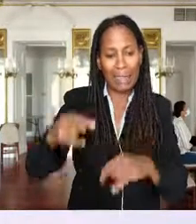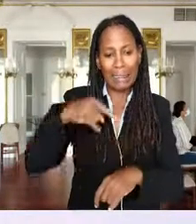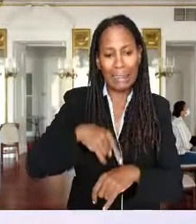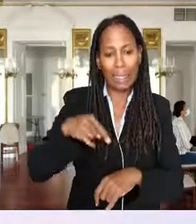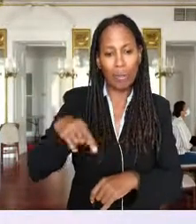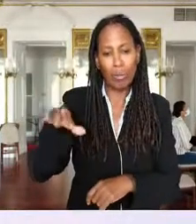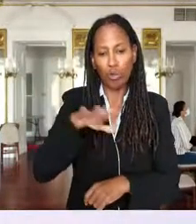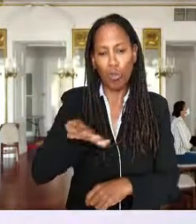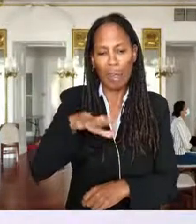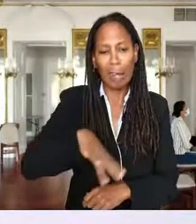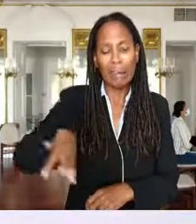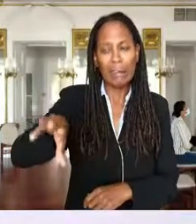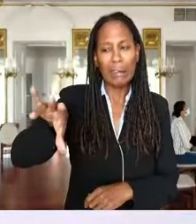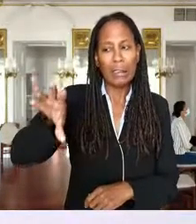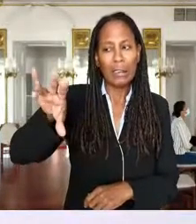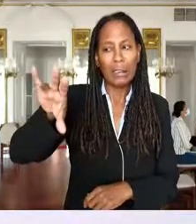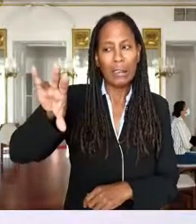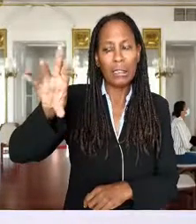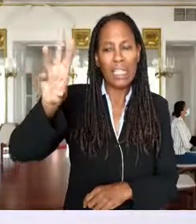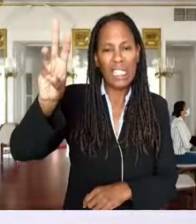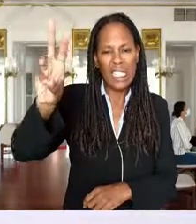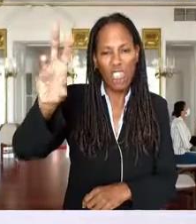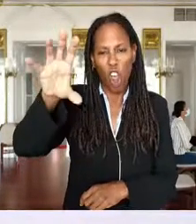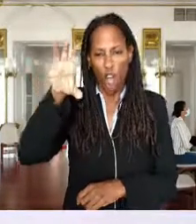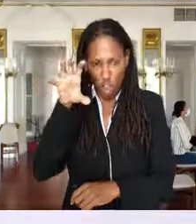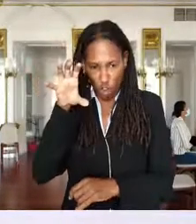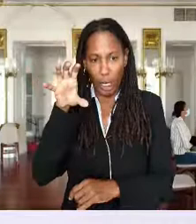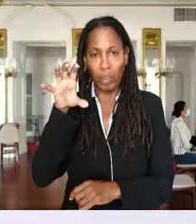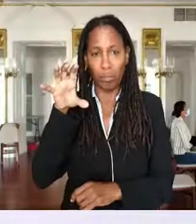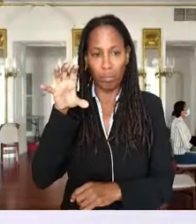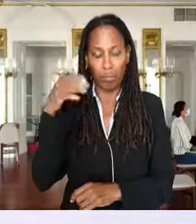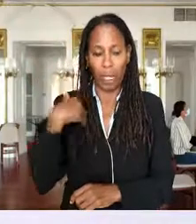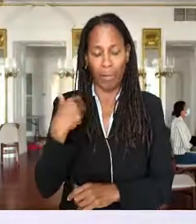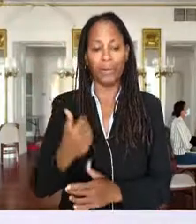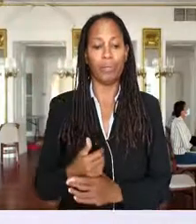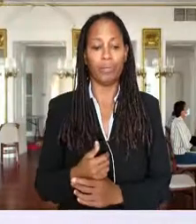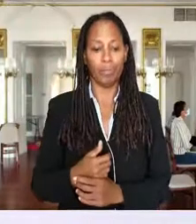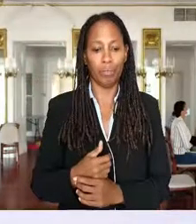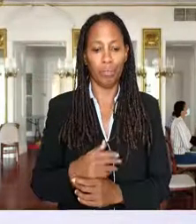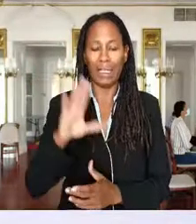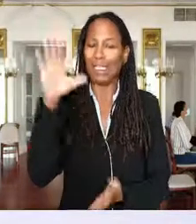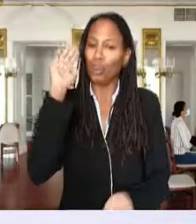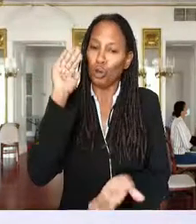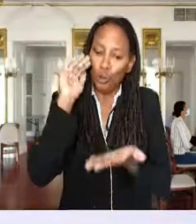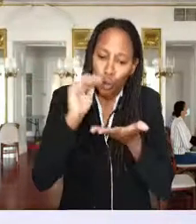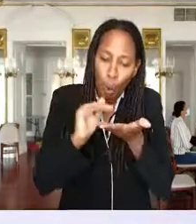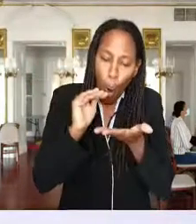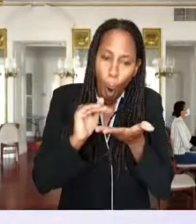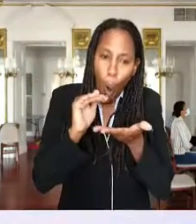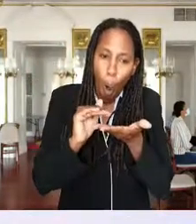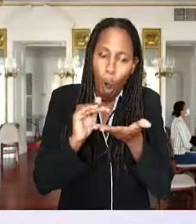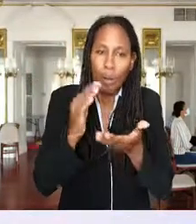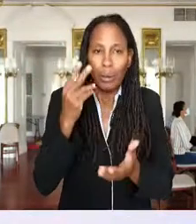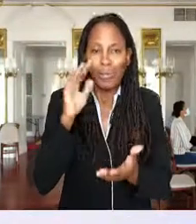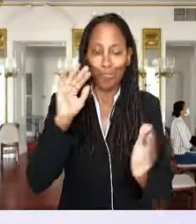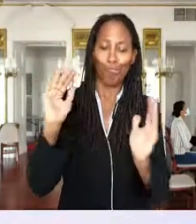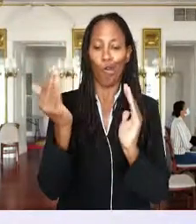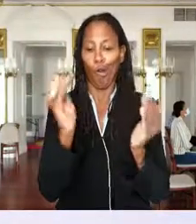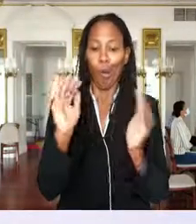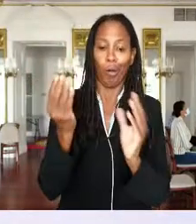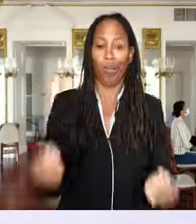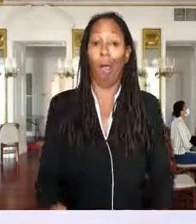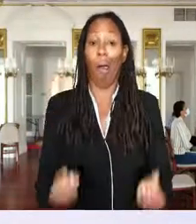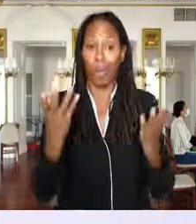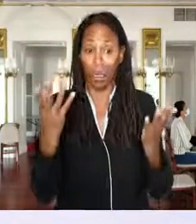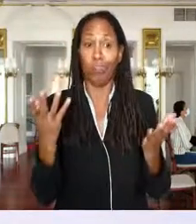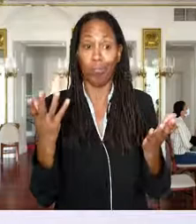and change that we had, 600 applications that we had. Okay. But that's minuscule compared to how many months, you know. And